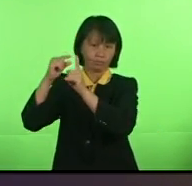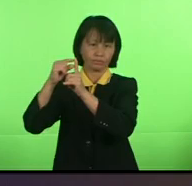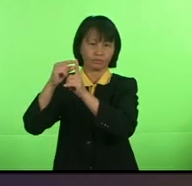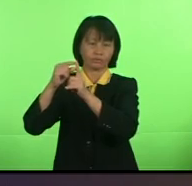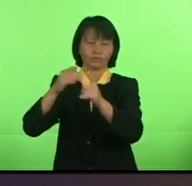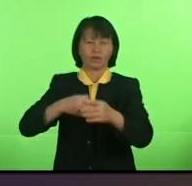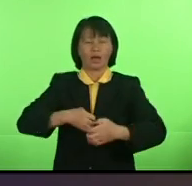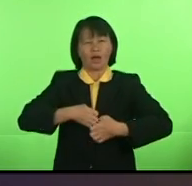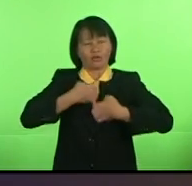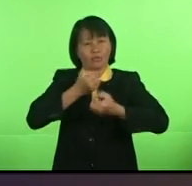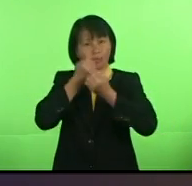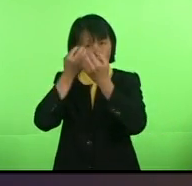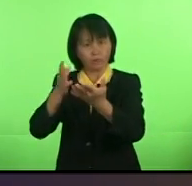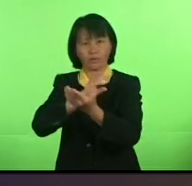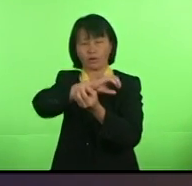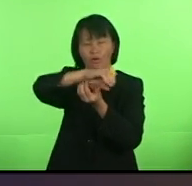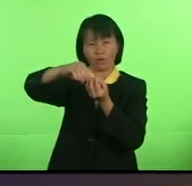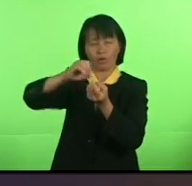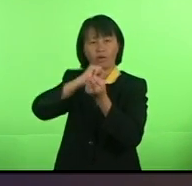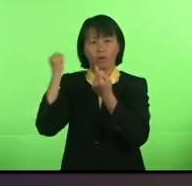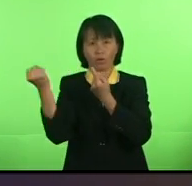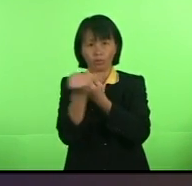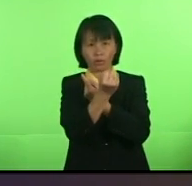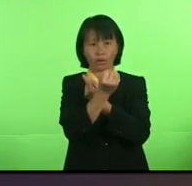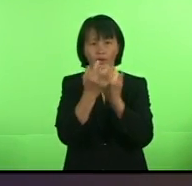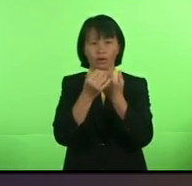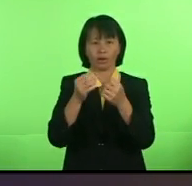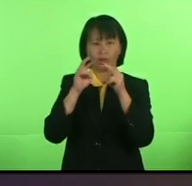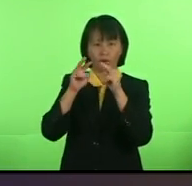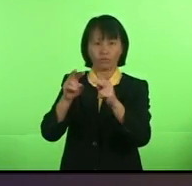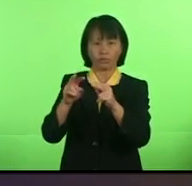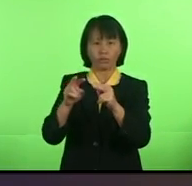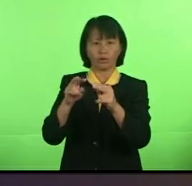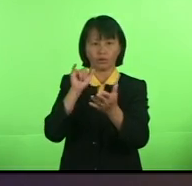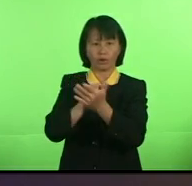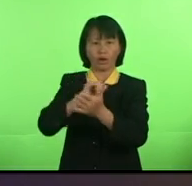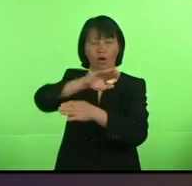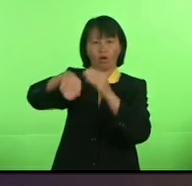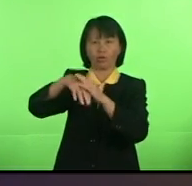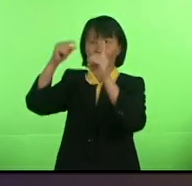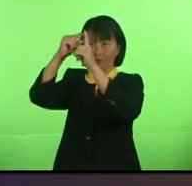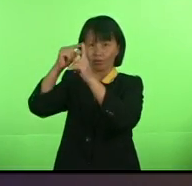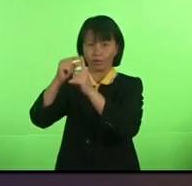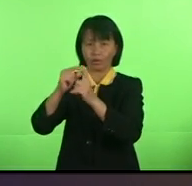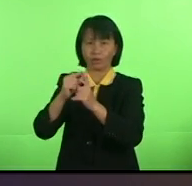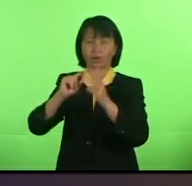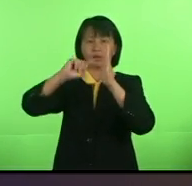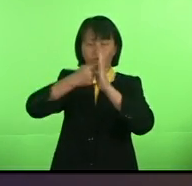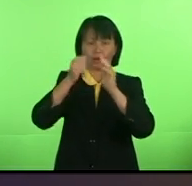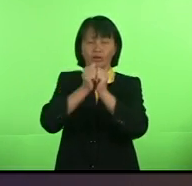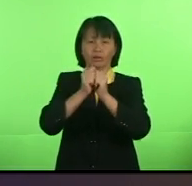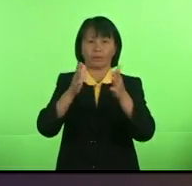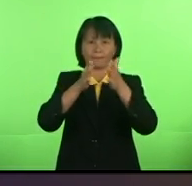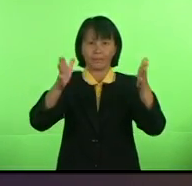a condition. So look, if you notice that all these begin with capital